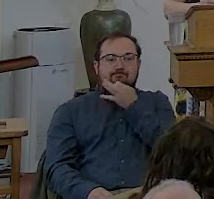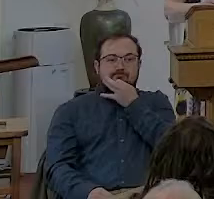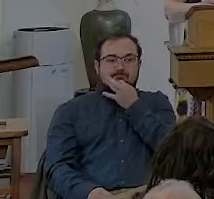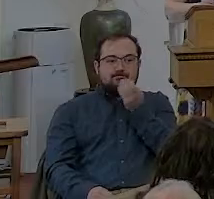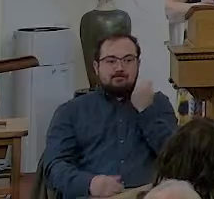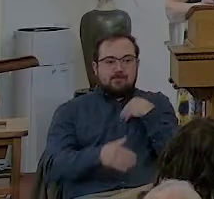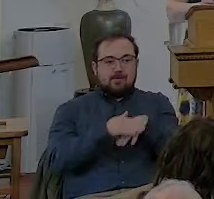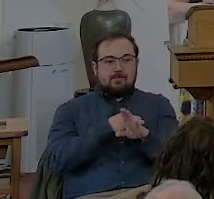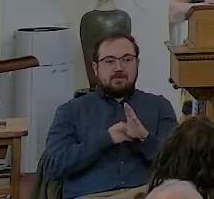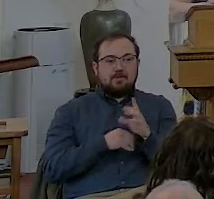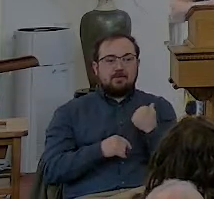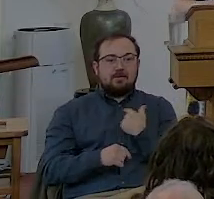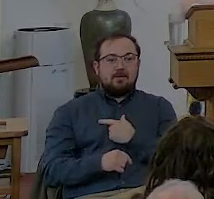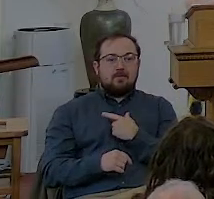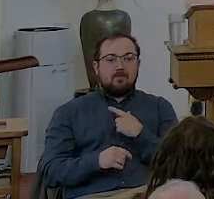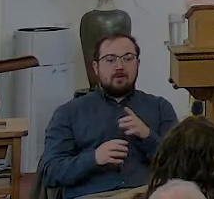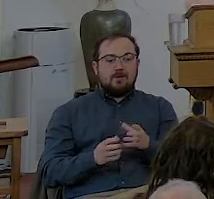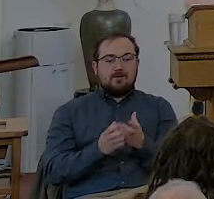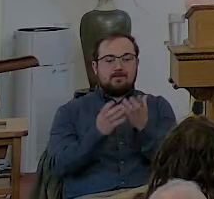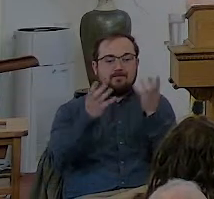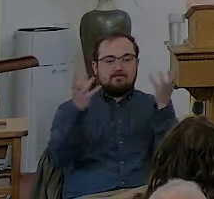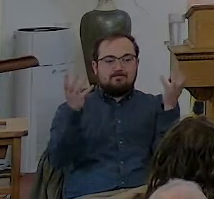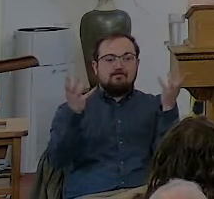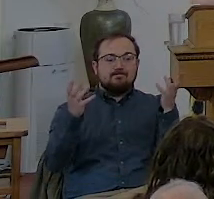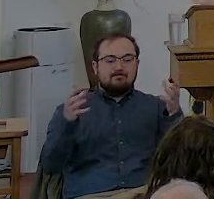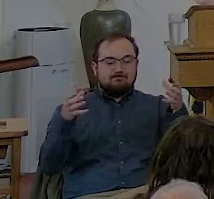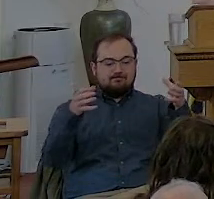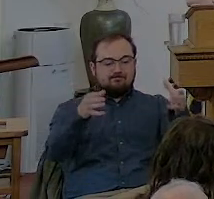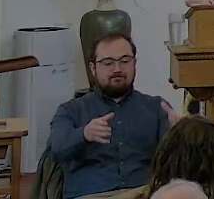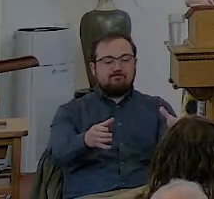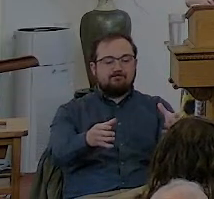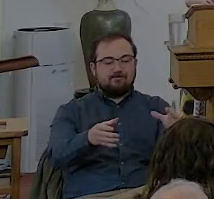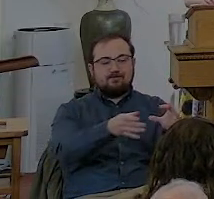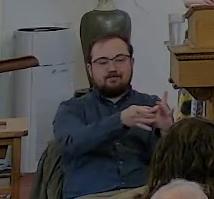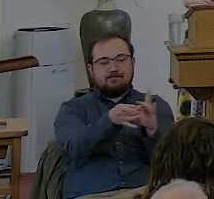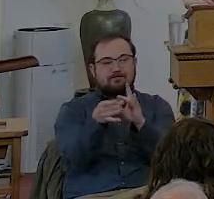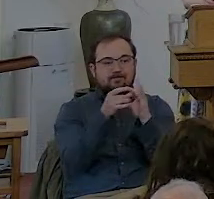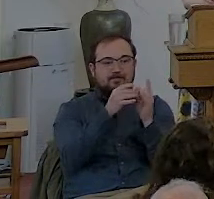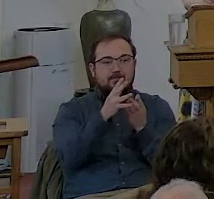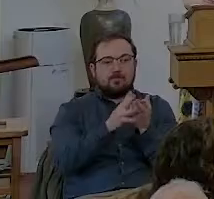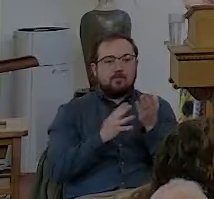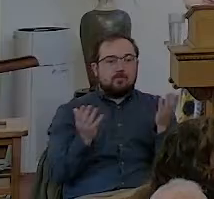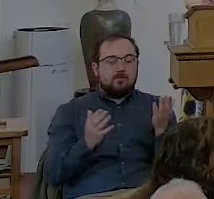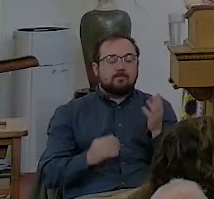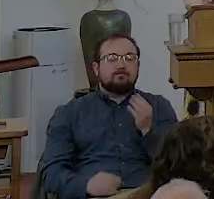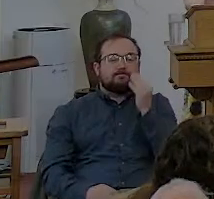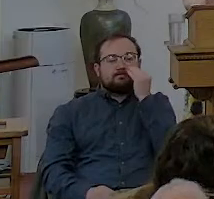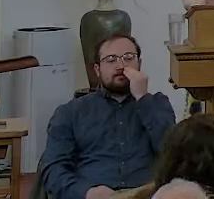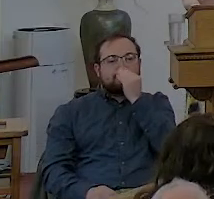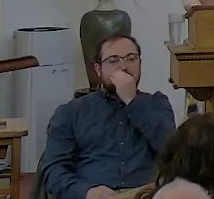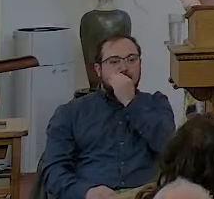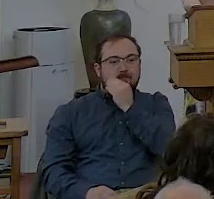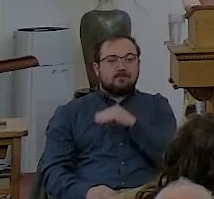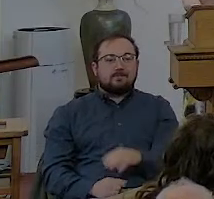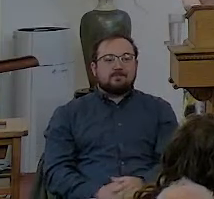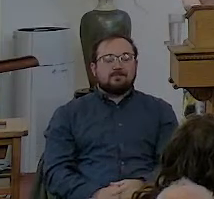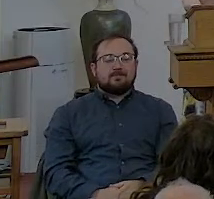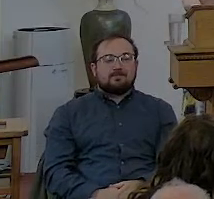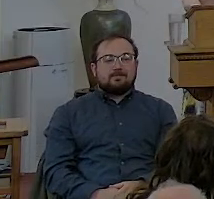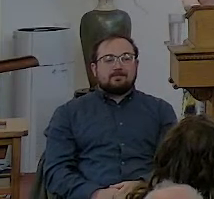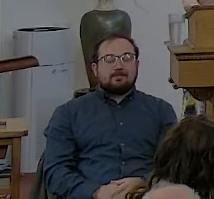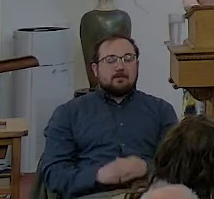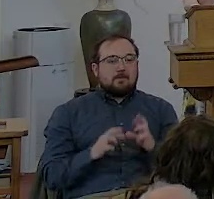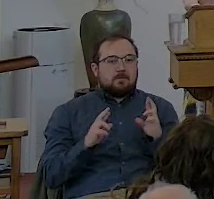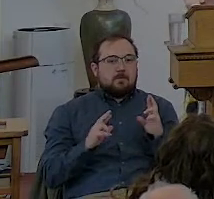sanctuary, and we consecrate our symbolism of our connections through these flowers. May we all have taken